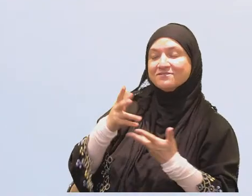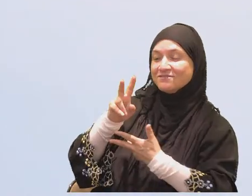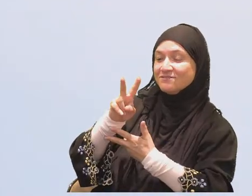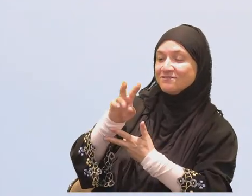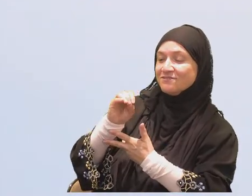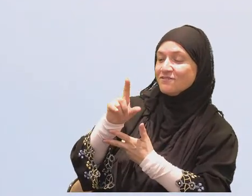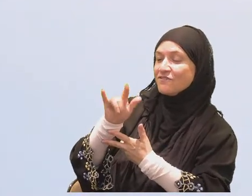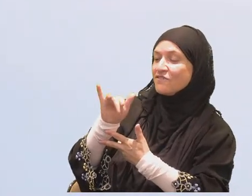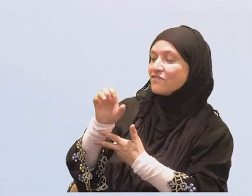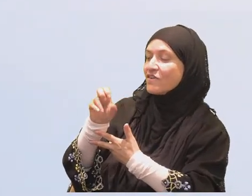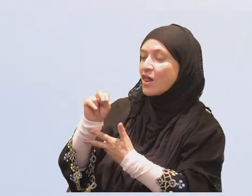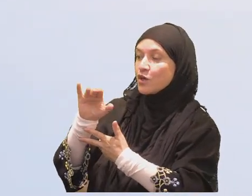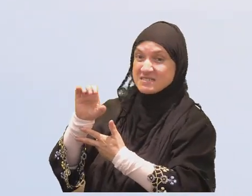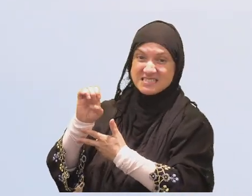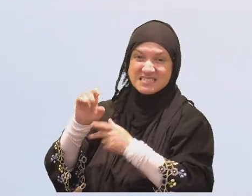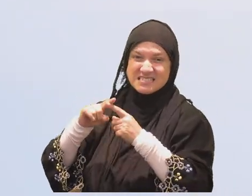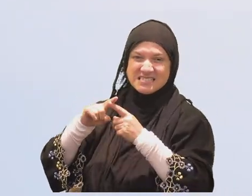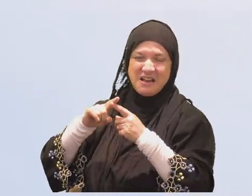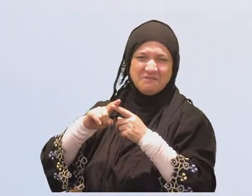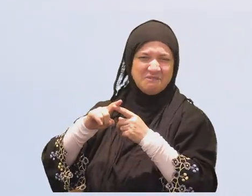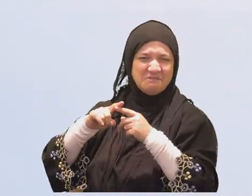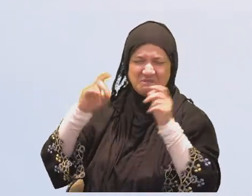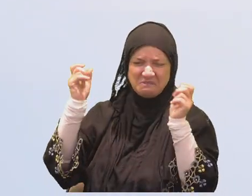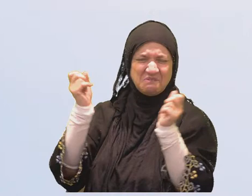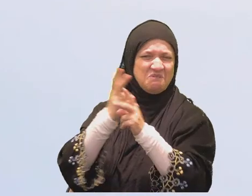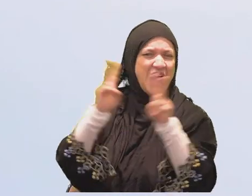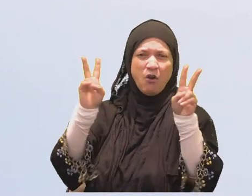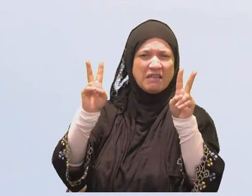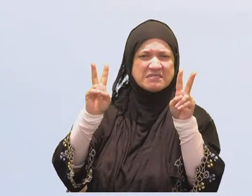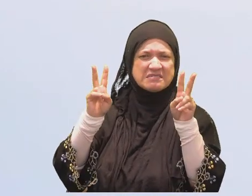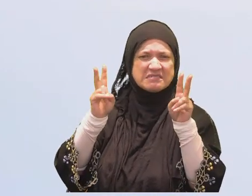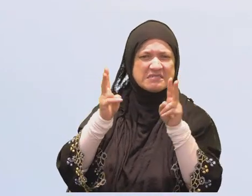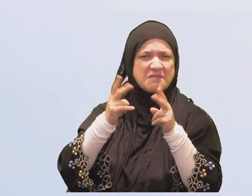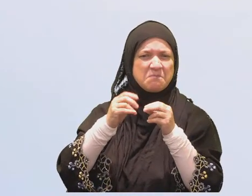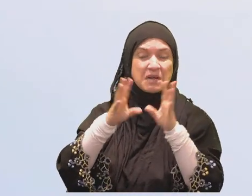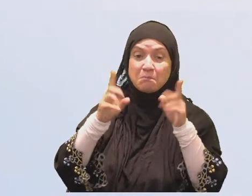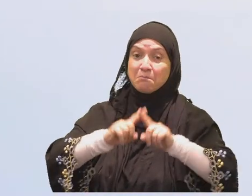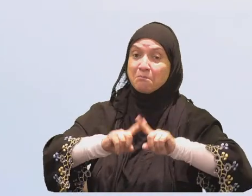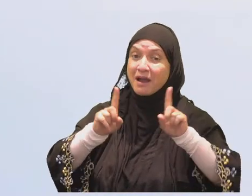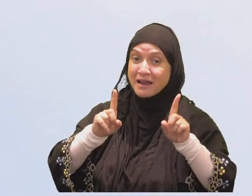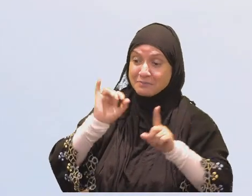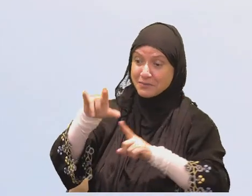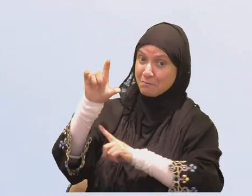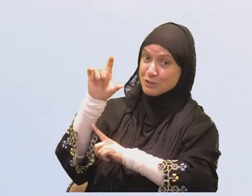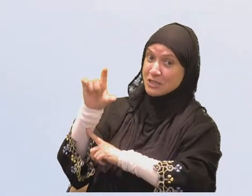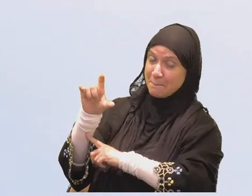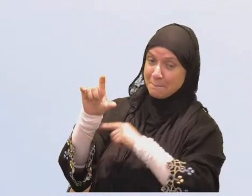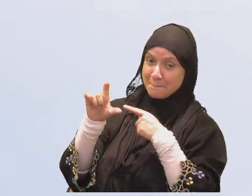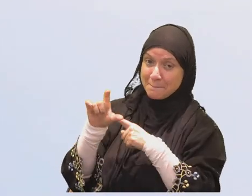a happy life without drugs, without alcohol.